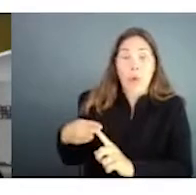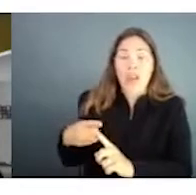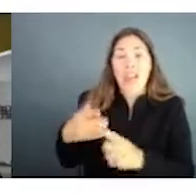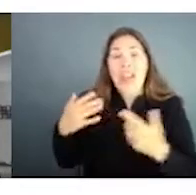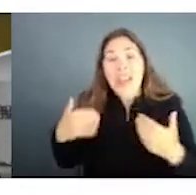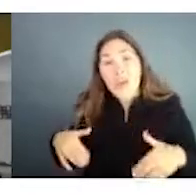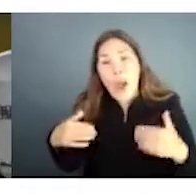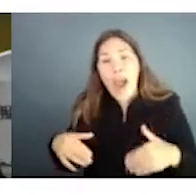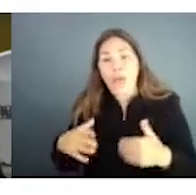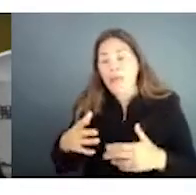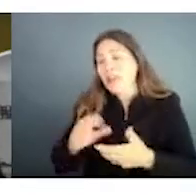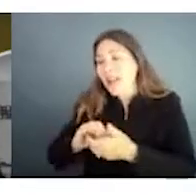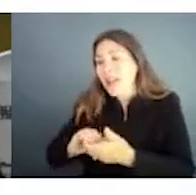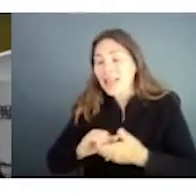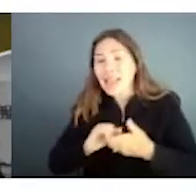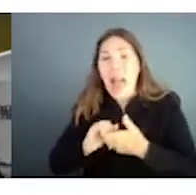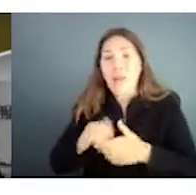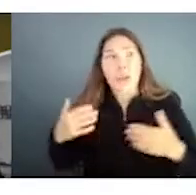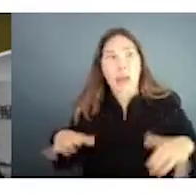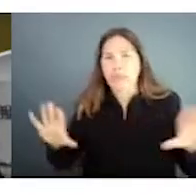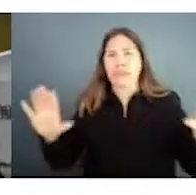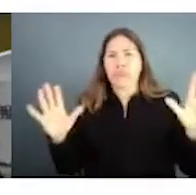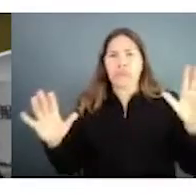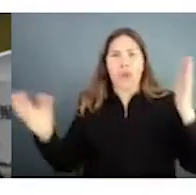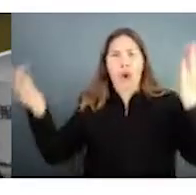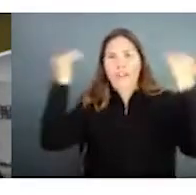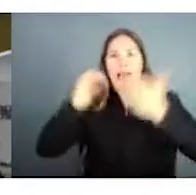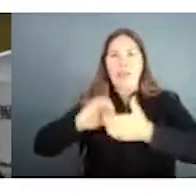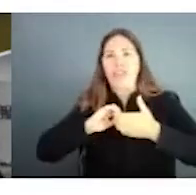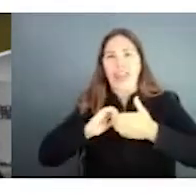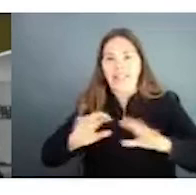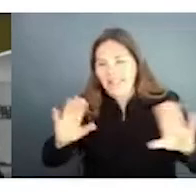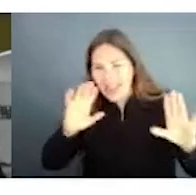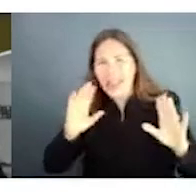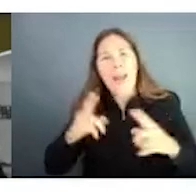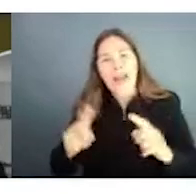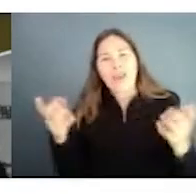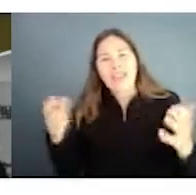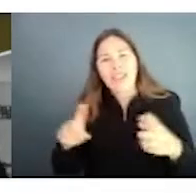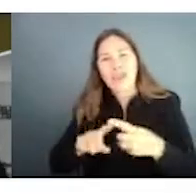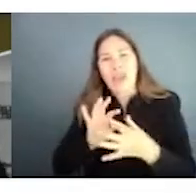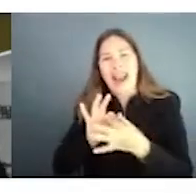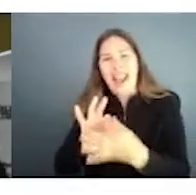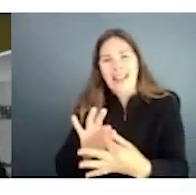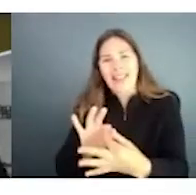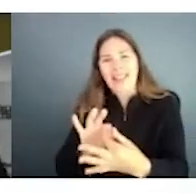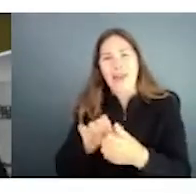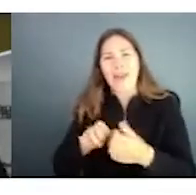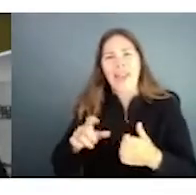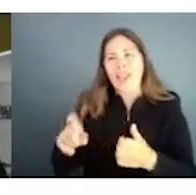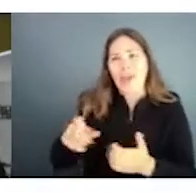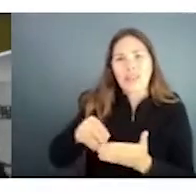incredibly collaborative, it'll drive you crazy. But we really have chances to connect with kids about things that are important